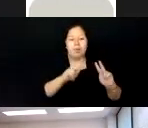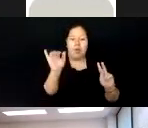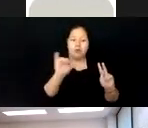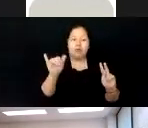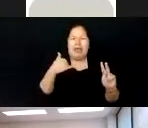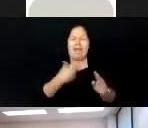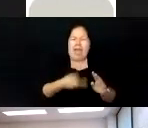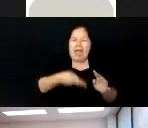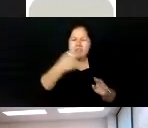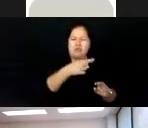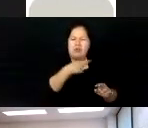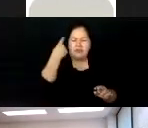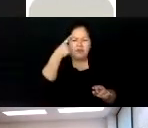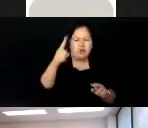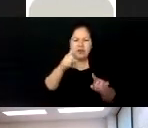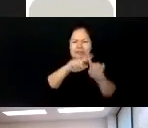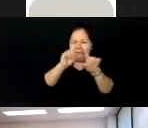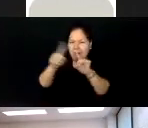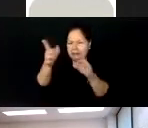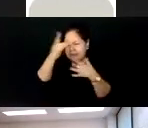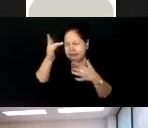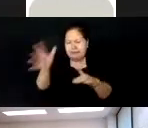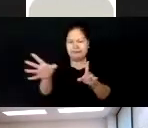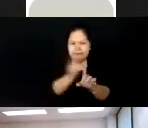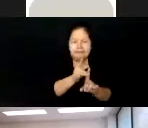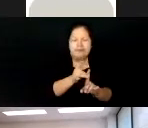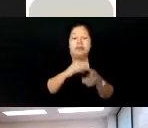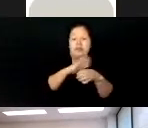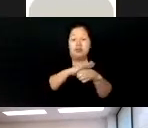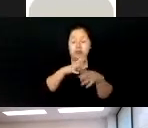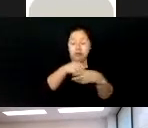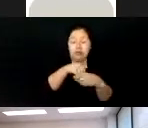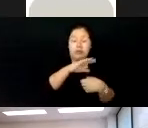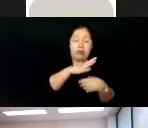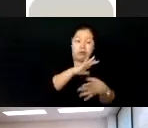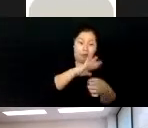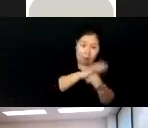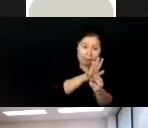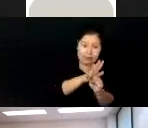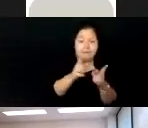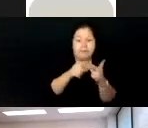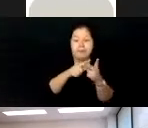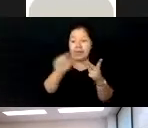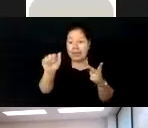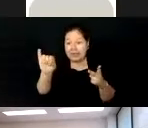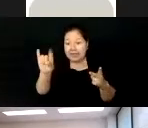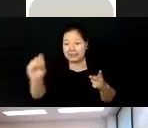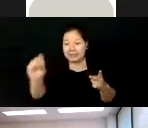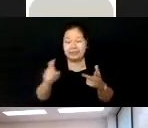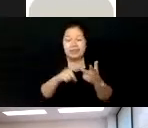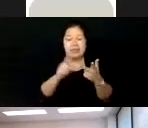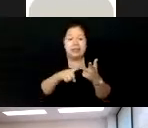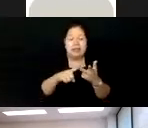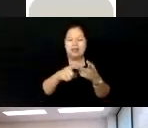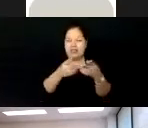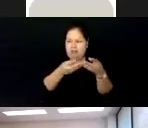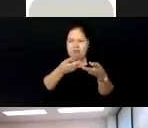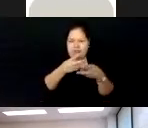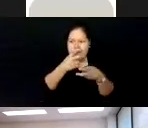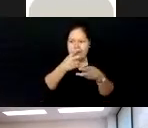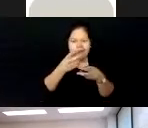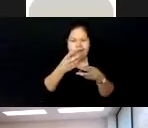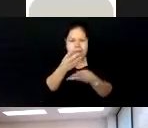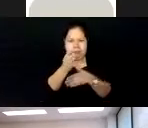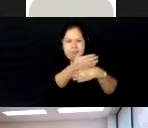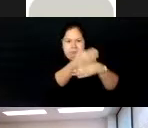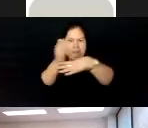including COVID-19, HIV/AIDS, and sexually transmitted and blood-borne infections, which are linked to factors